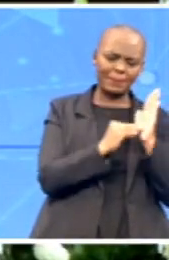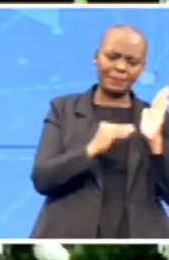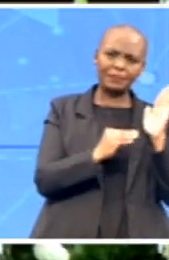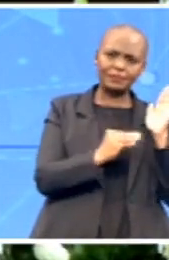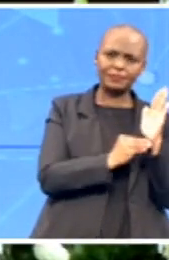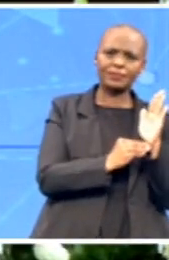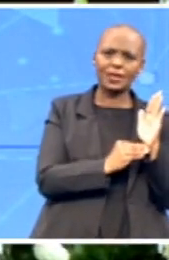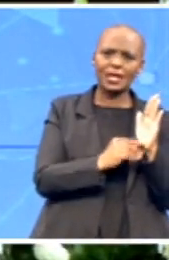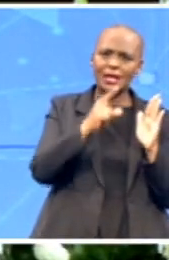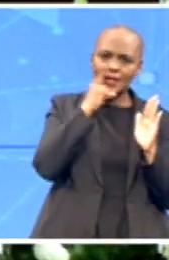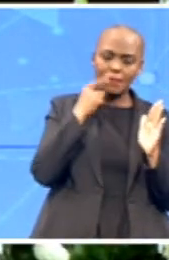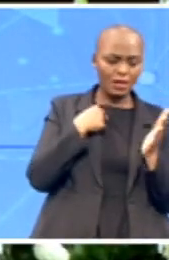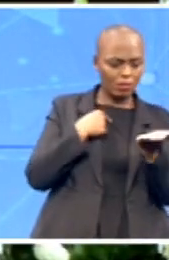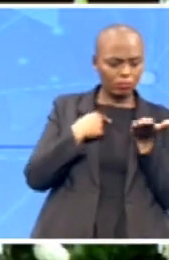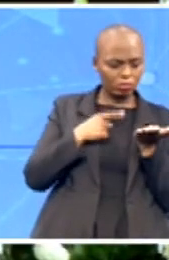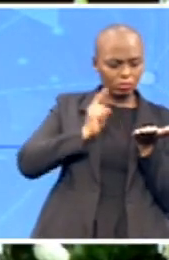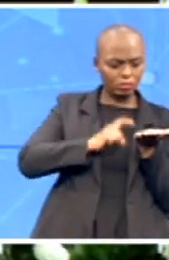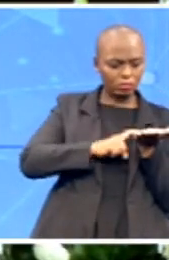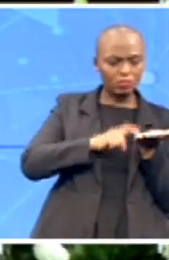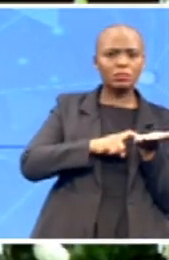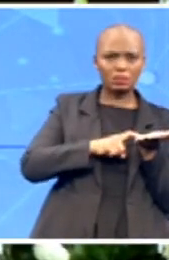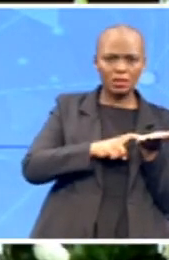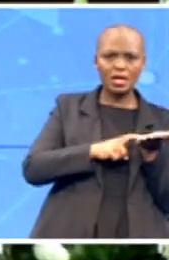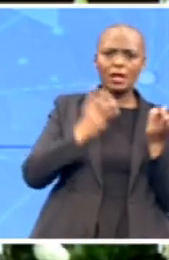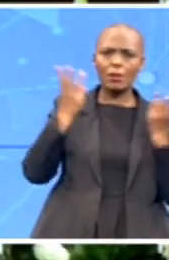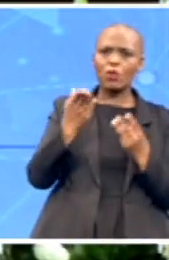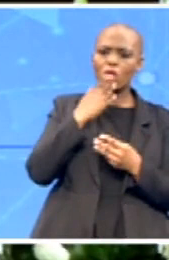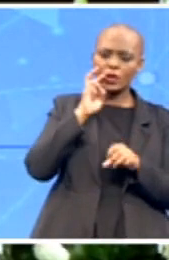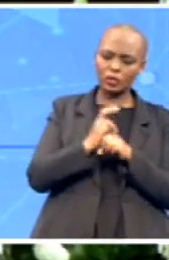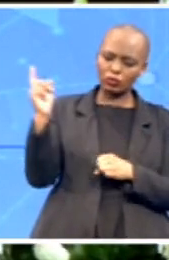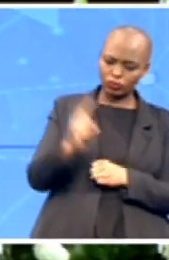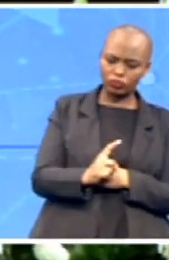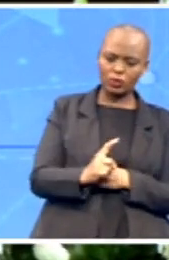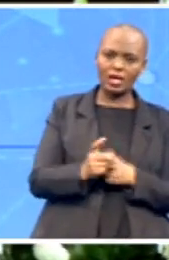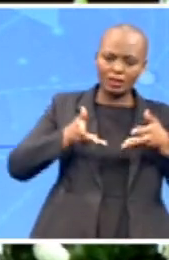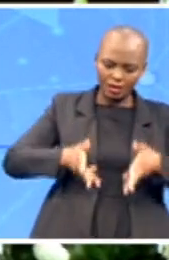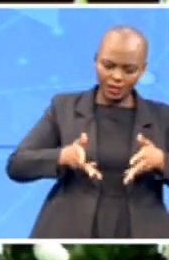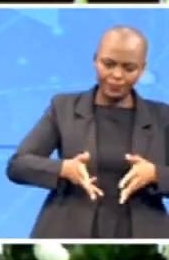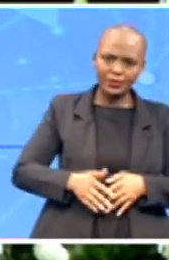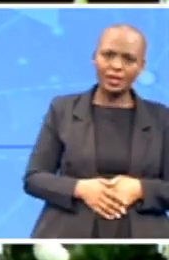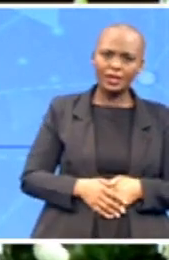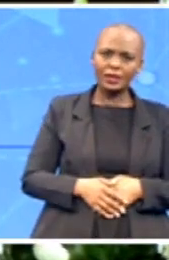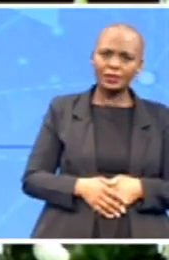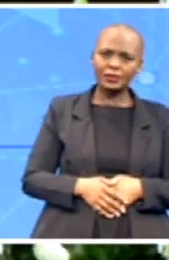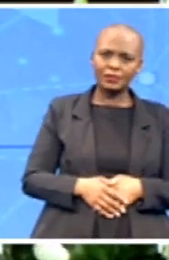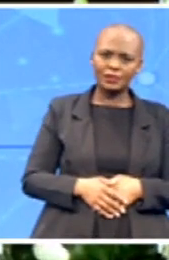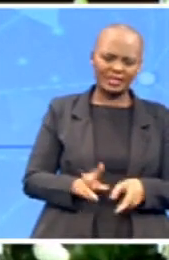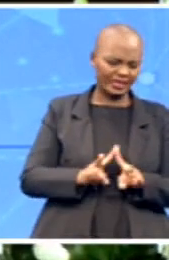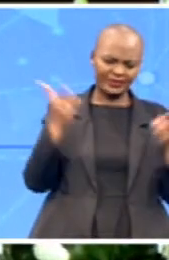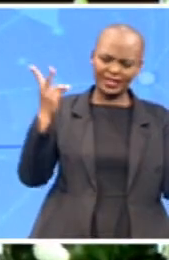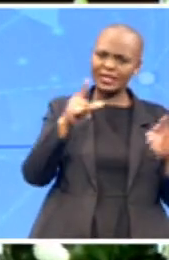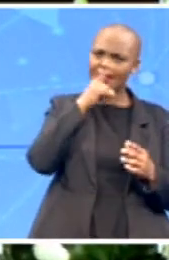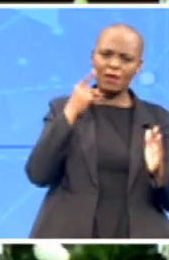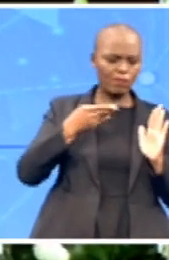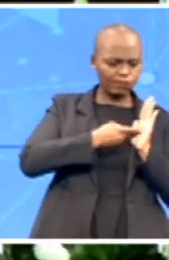the people who are supposed to come here, those definitely have sworn. It is well!